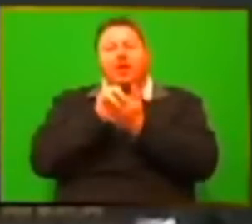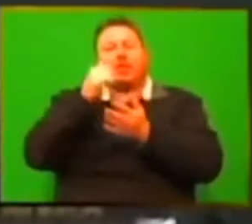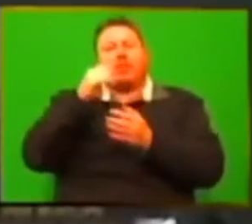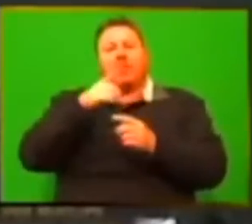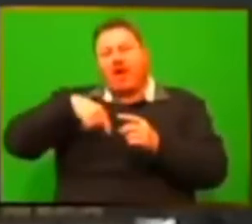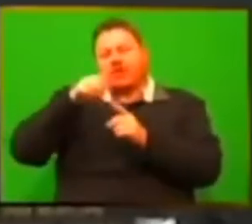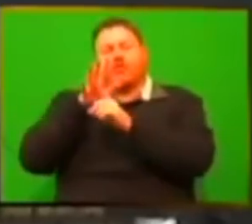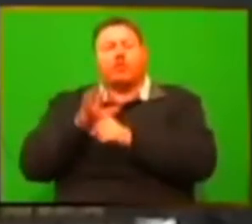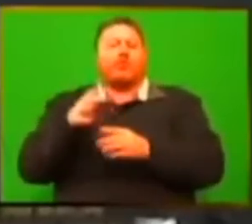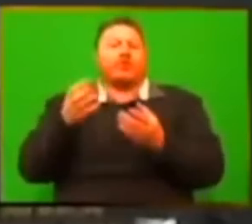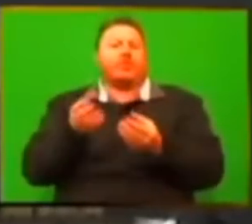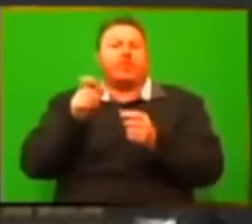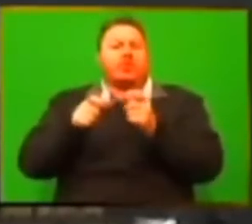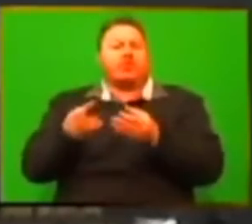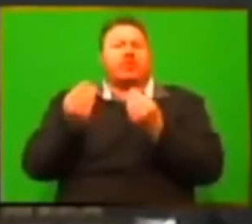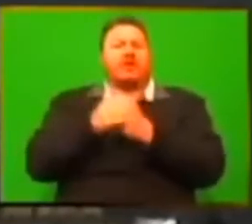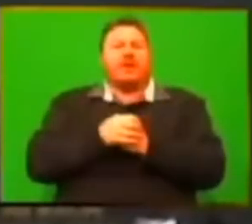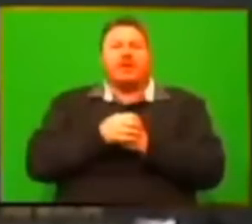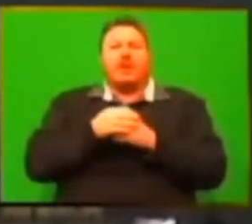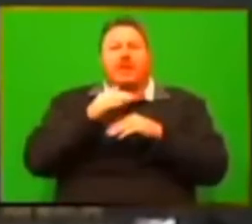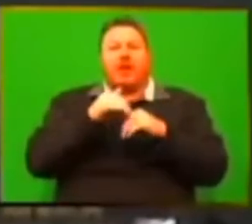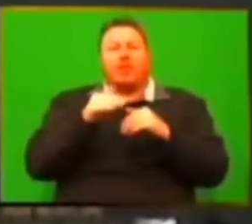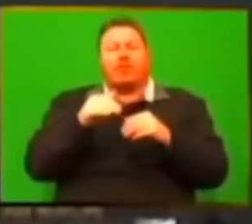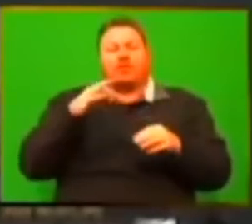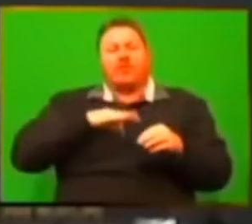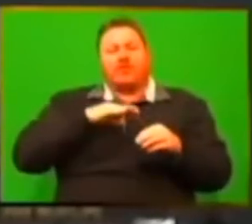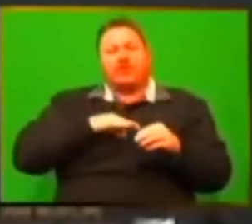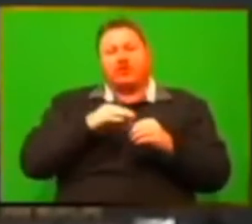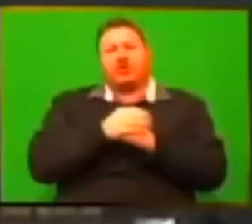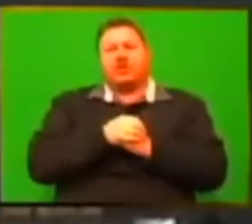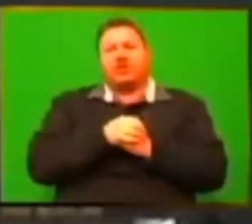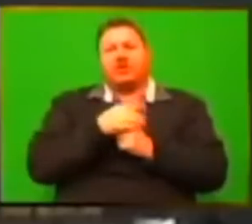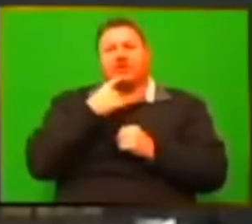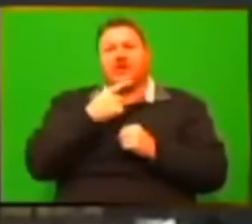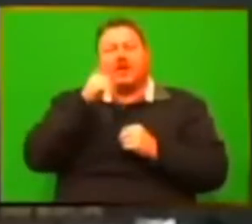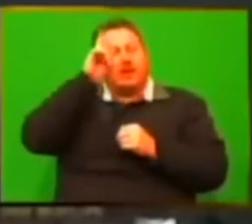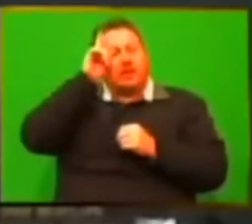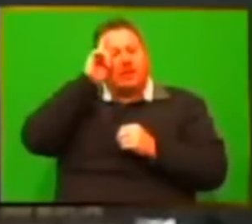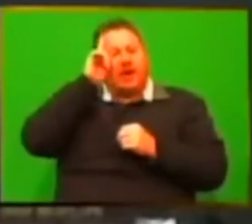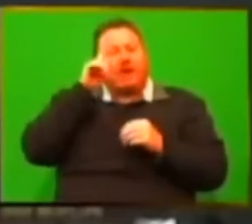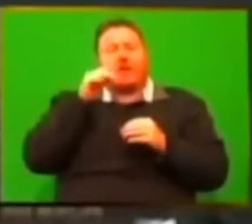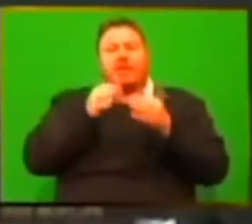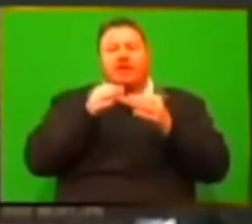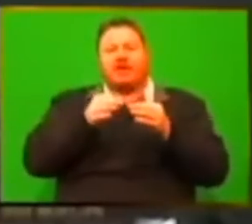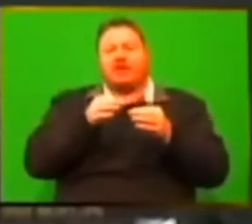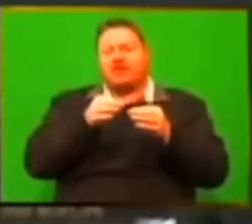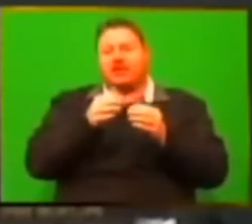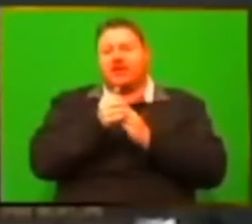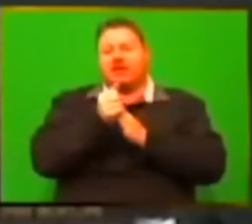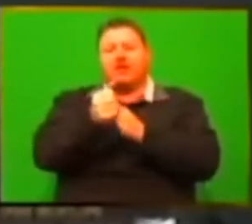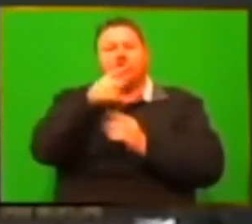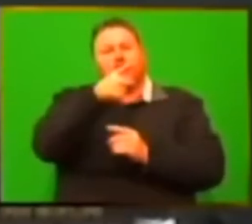will the apartheid beneficiaries say that among all black political leaders, you are the only one they can work with